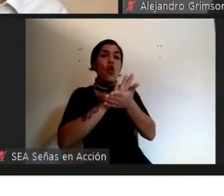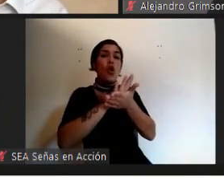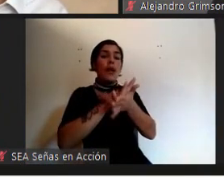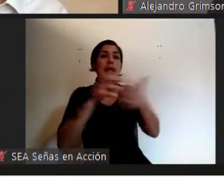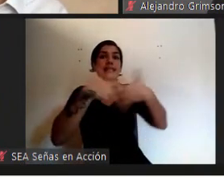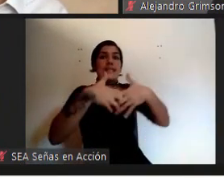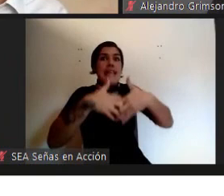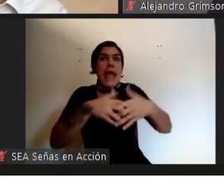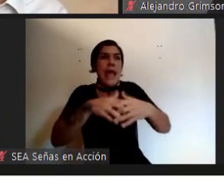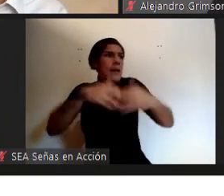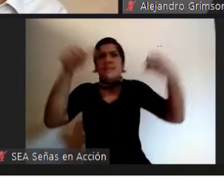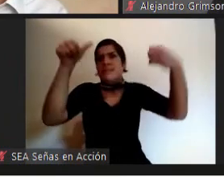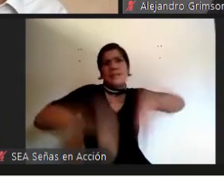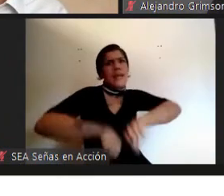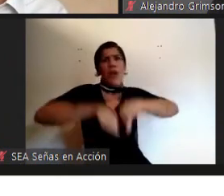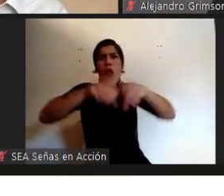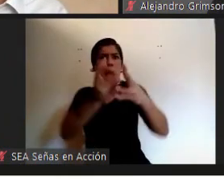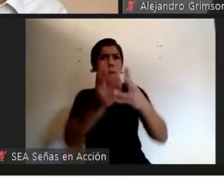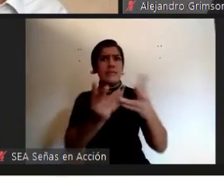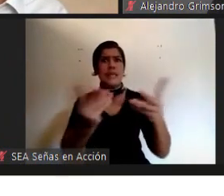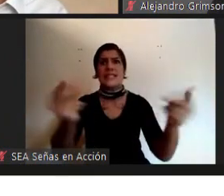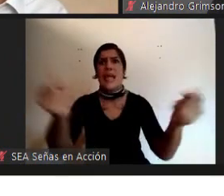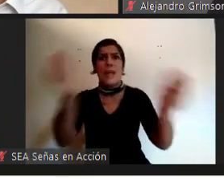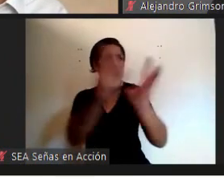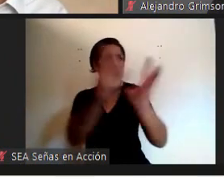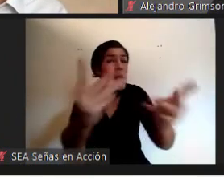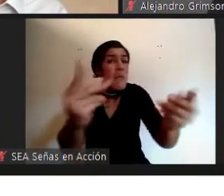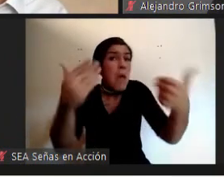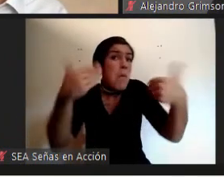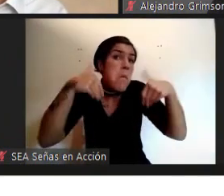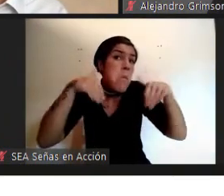Well, I'm out of connection.